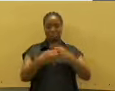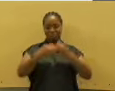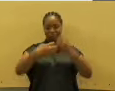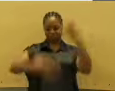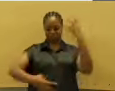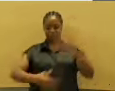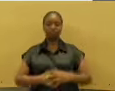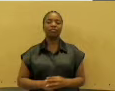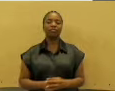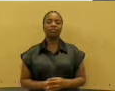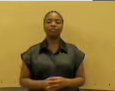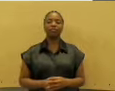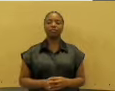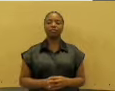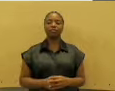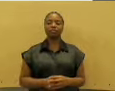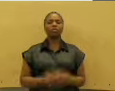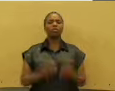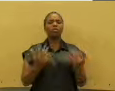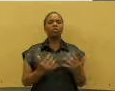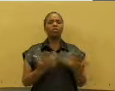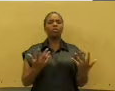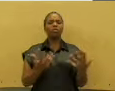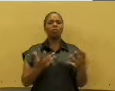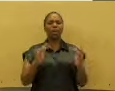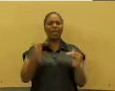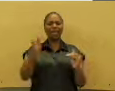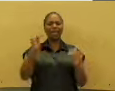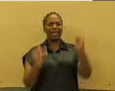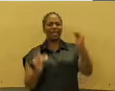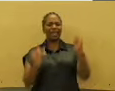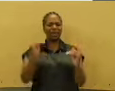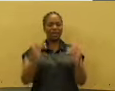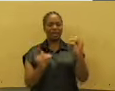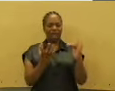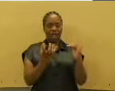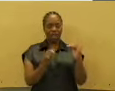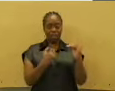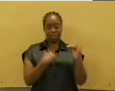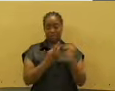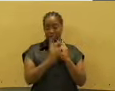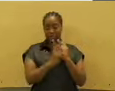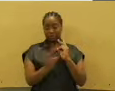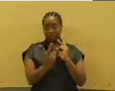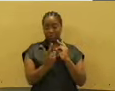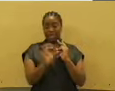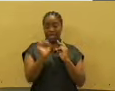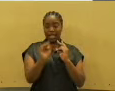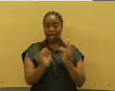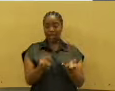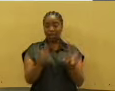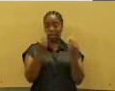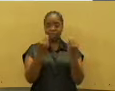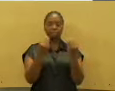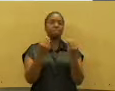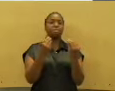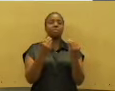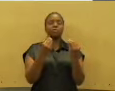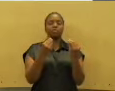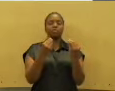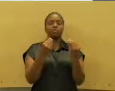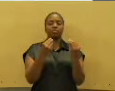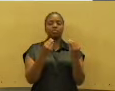So inequalities and social injustices are driven by a complex range of factors and can either be inherited or circumstantial.